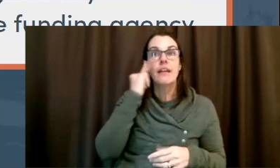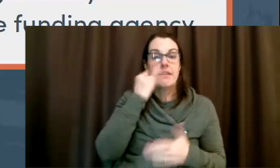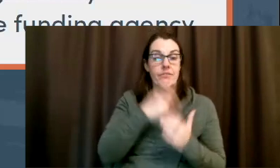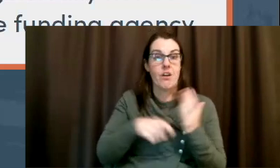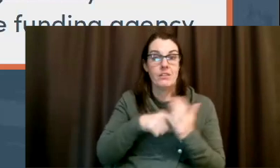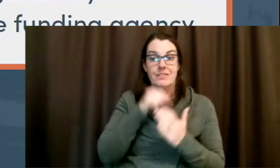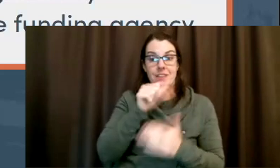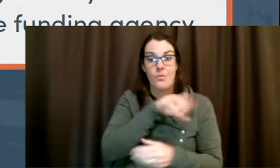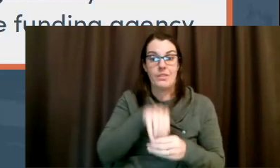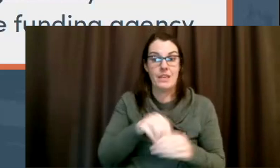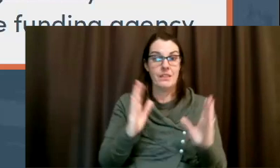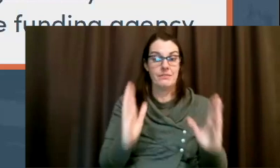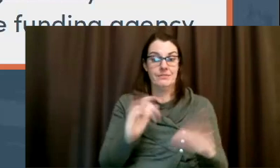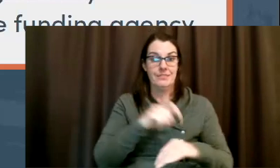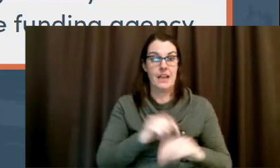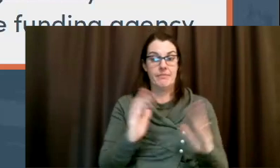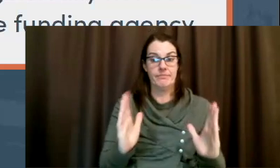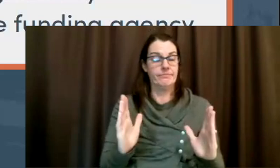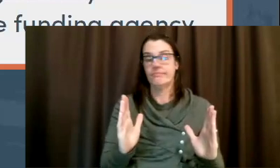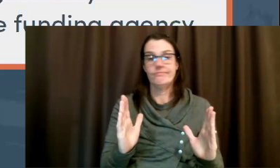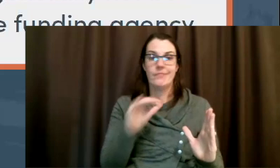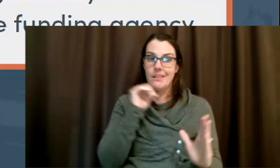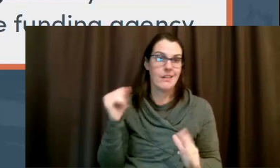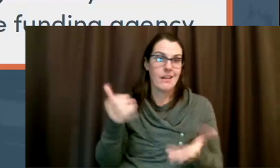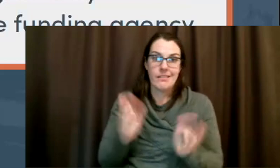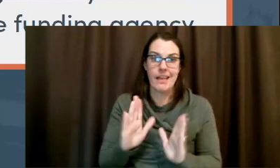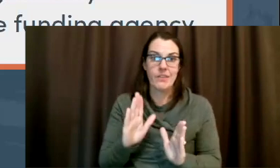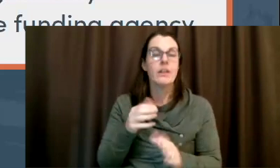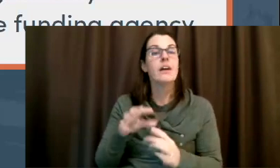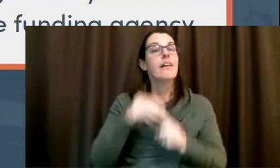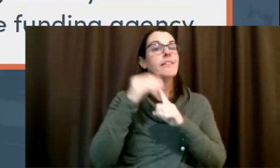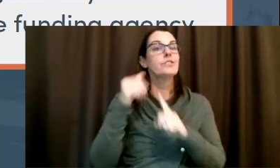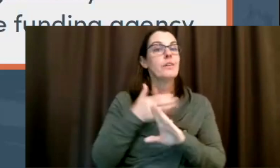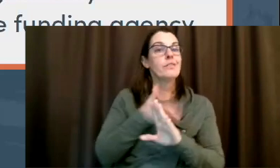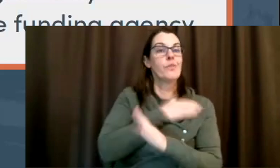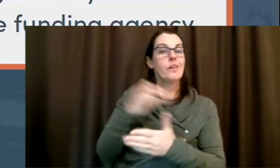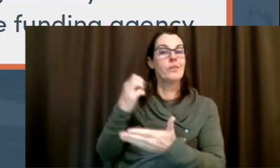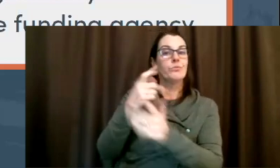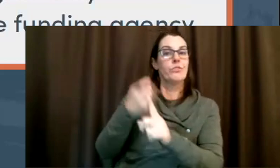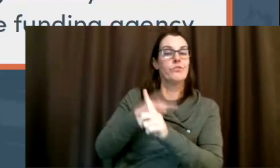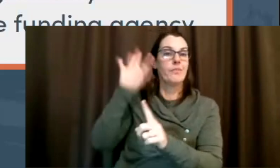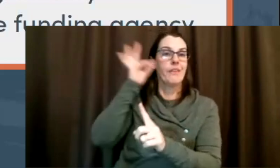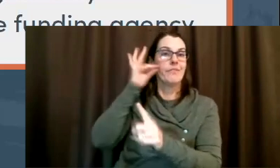not allowed unless you get prior approval from your federal awarding agency.